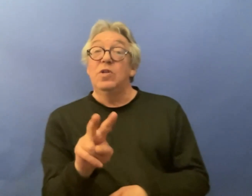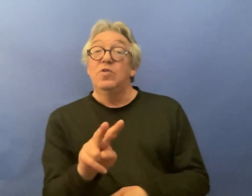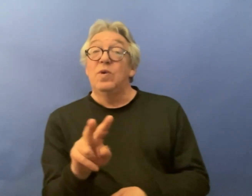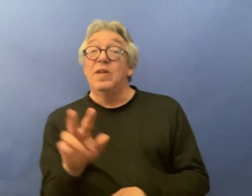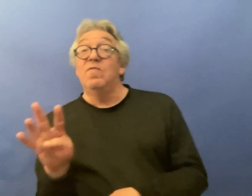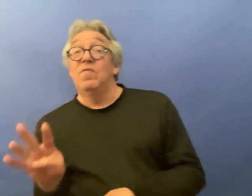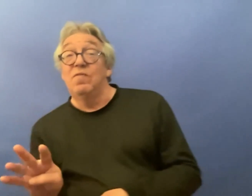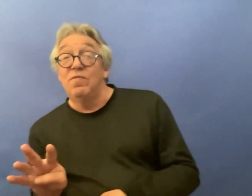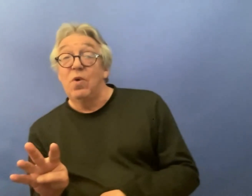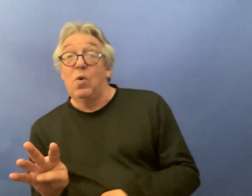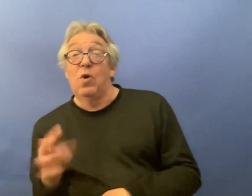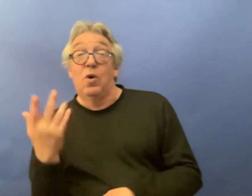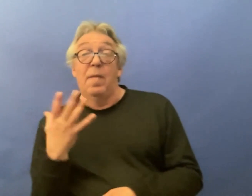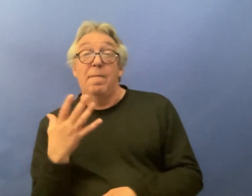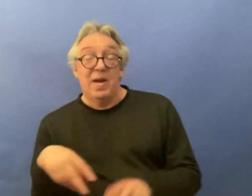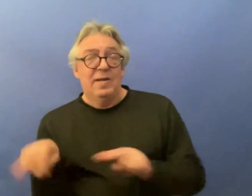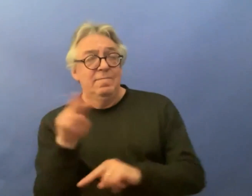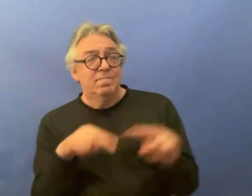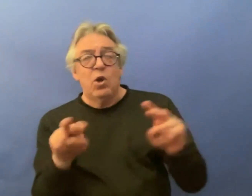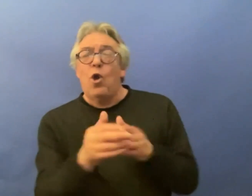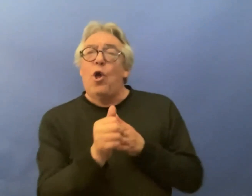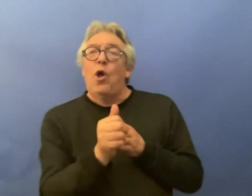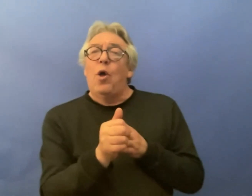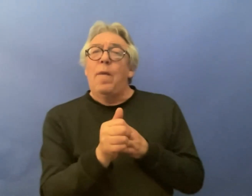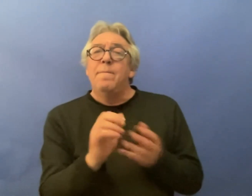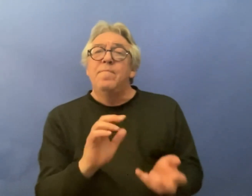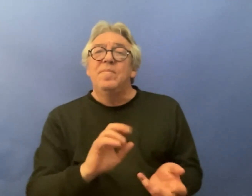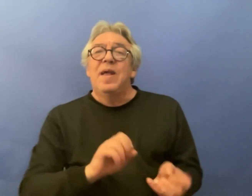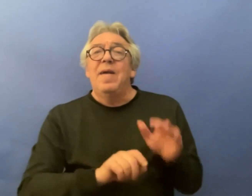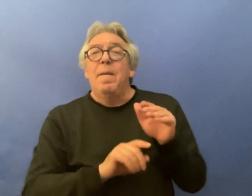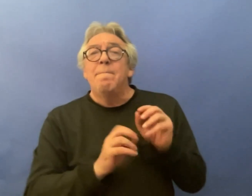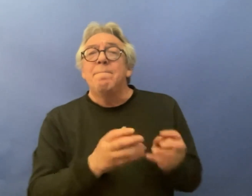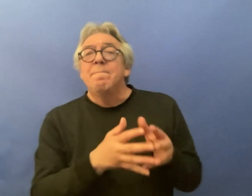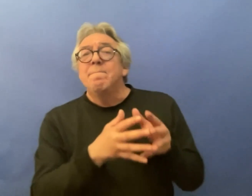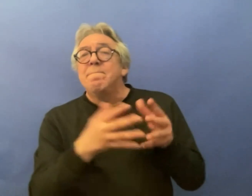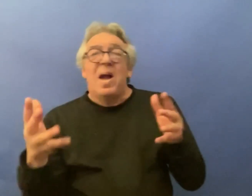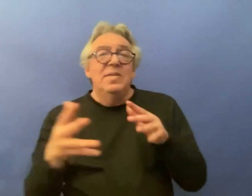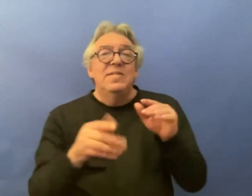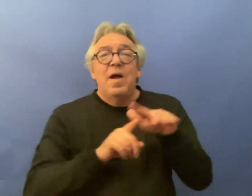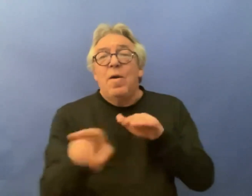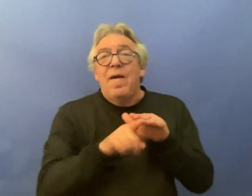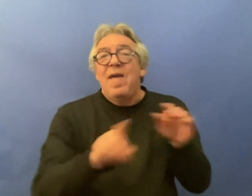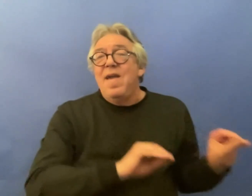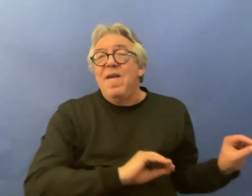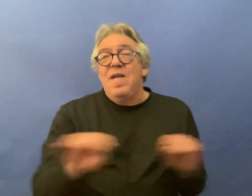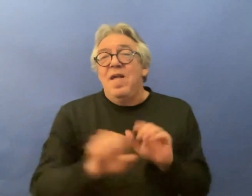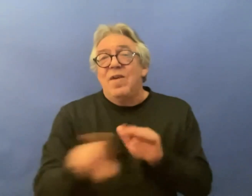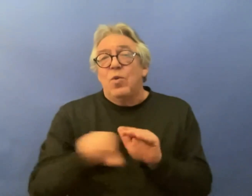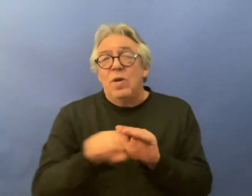evacuation in disaster guidelines. And because of our engagement with the reference group,